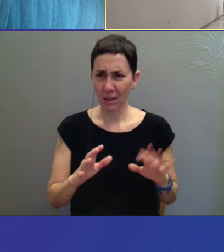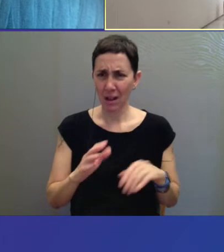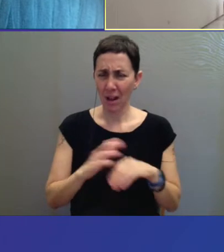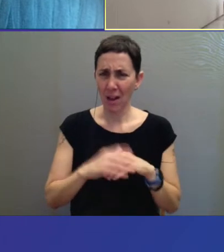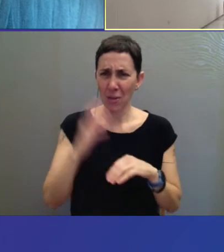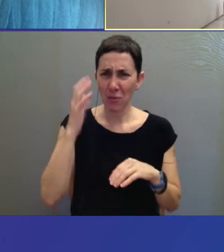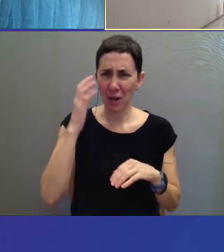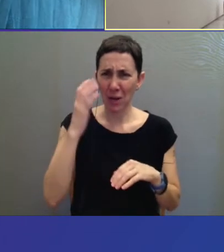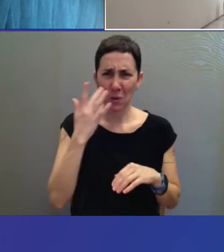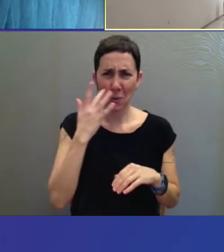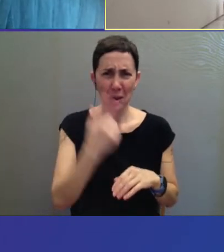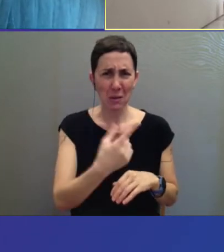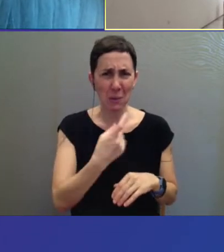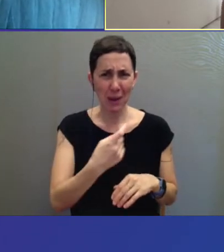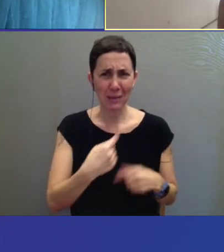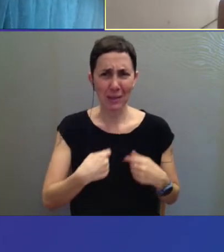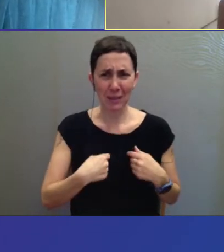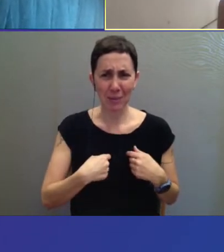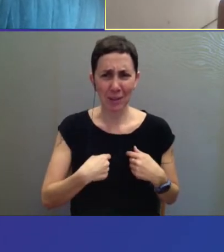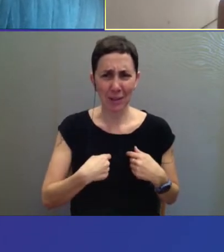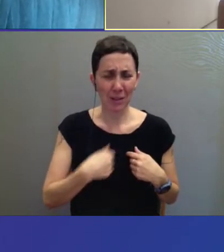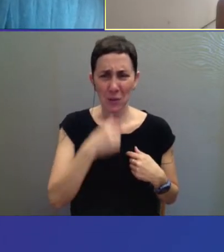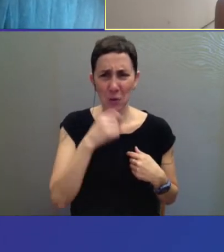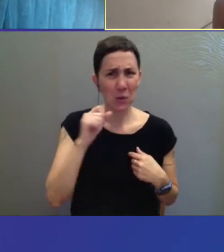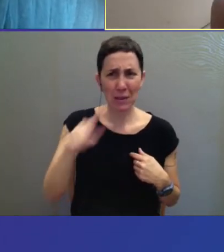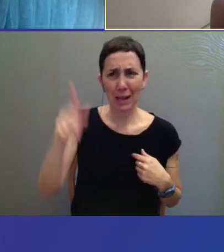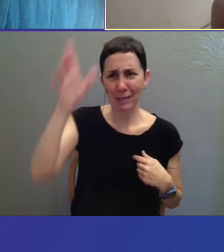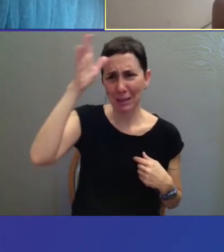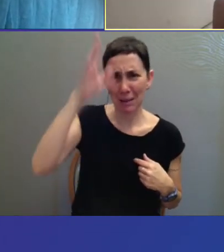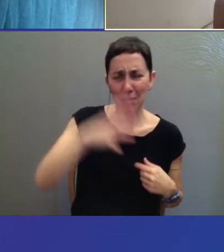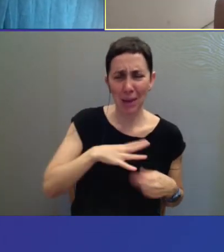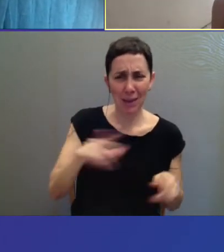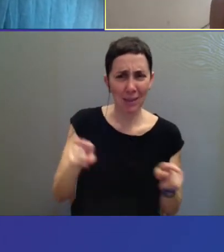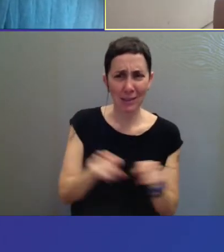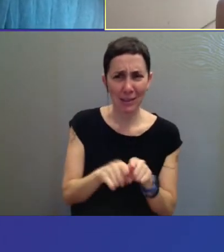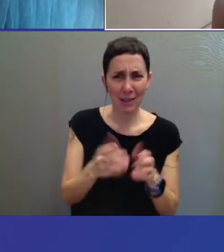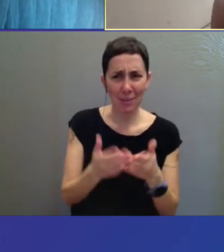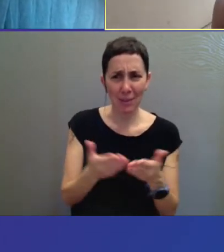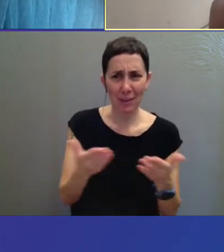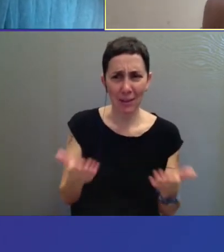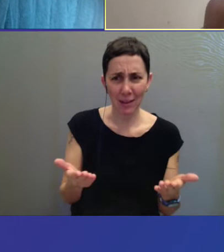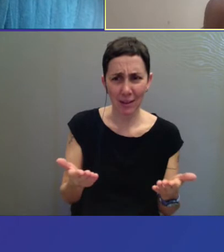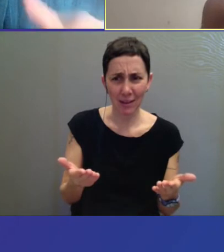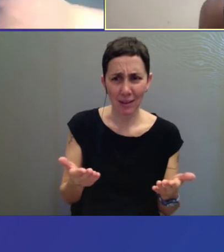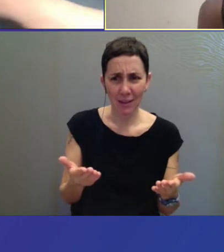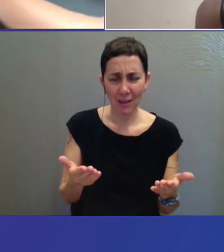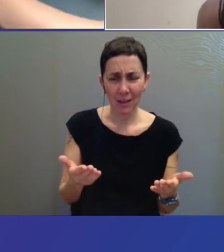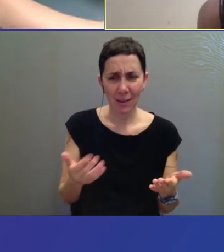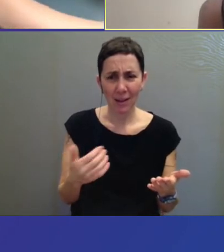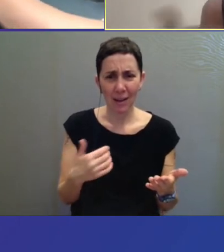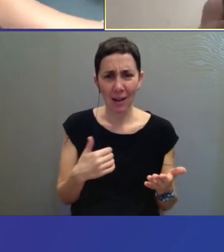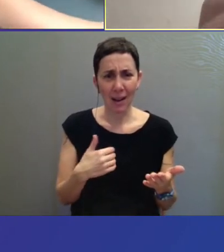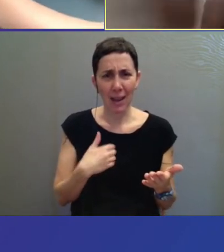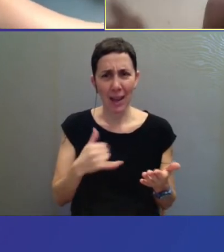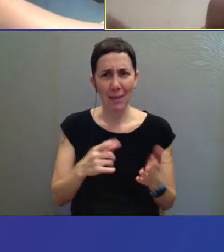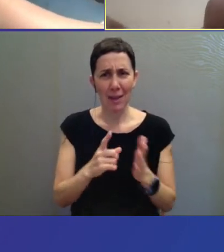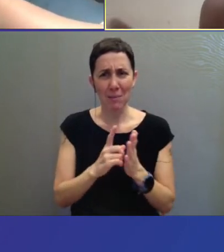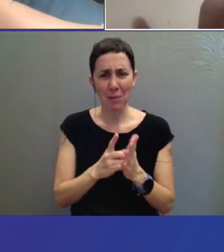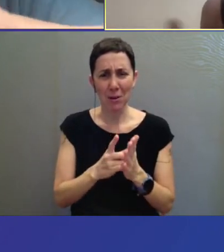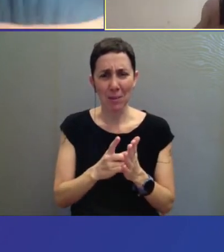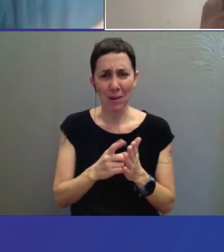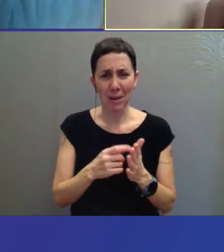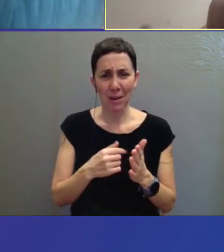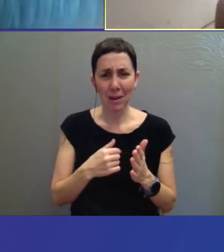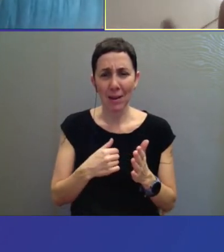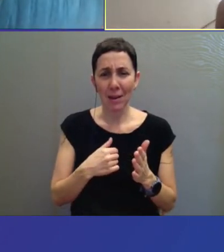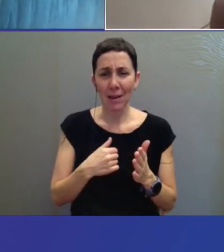ask me that? You know, like, you wouldn't ask a man that. Like, I just had the moment. I just shared